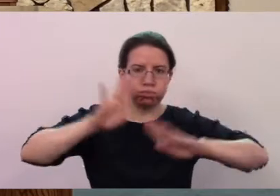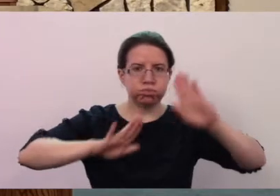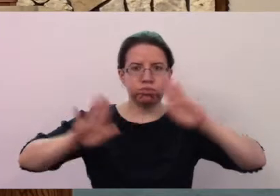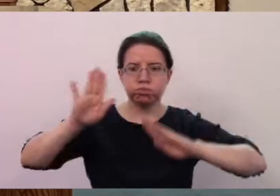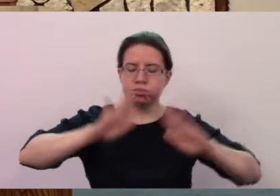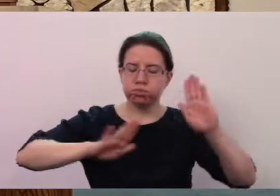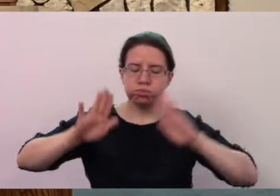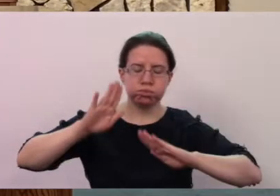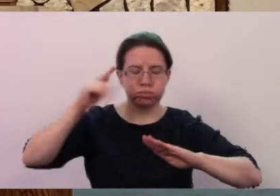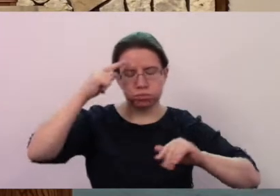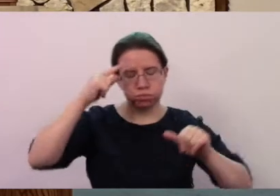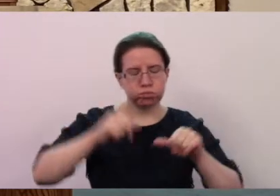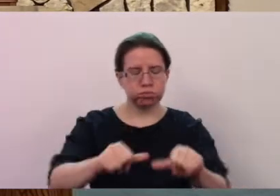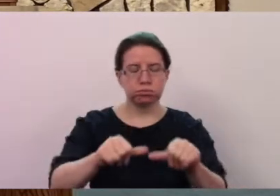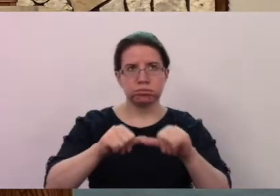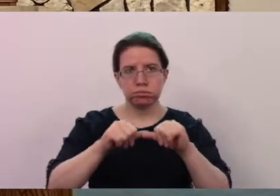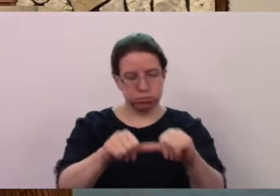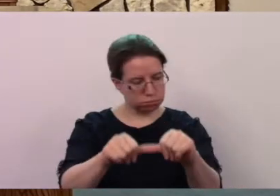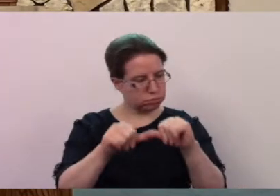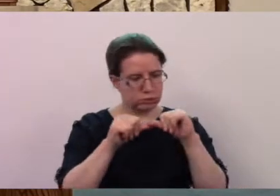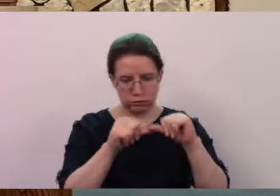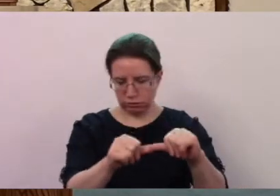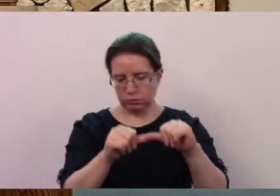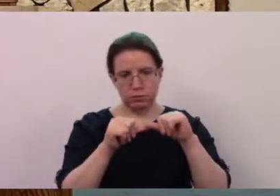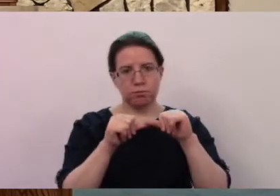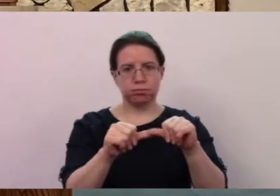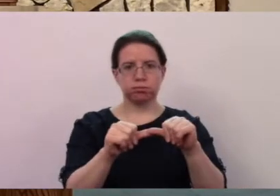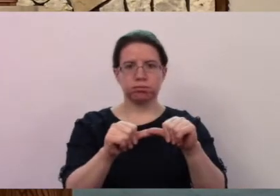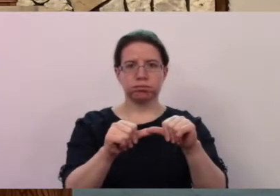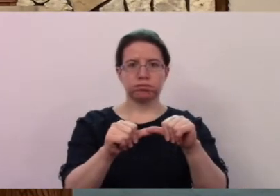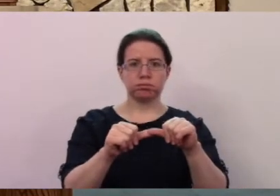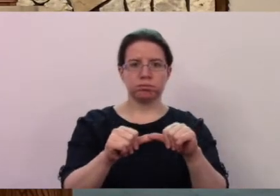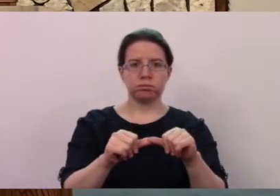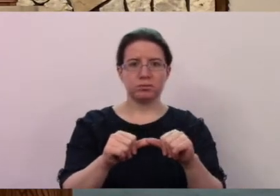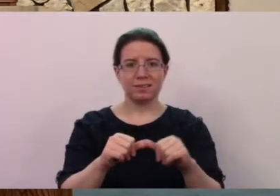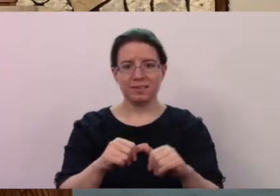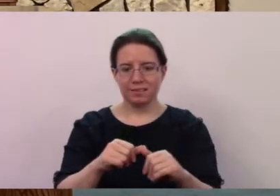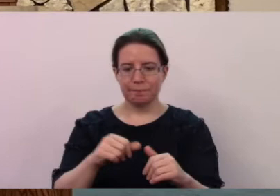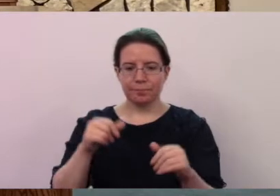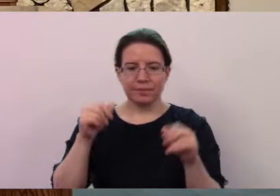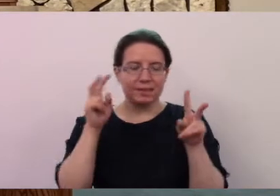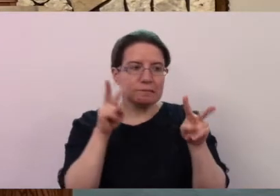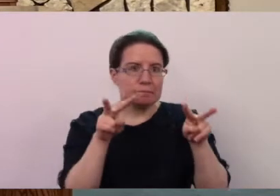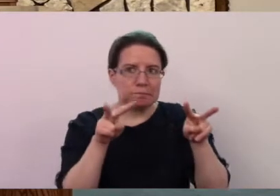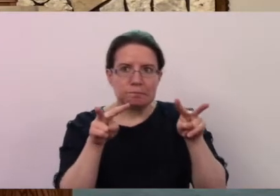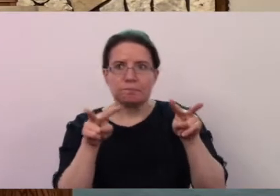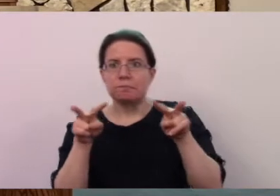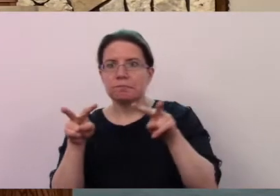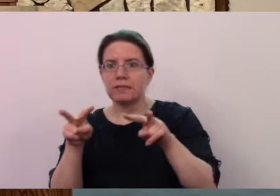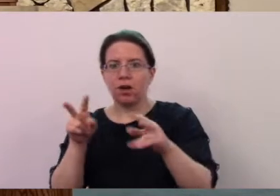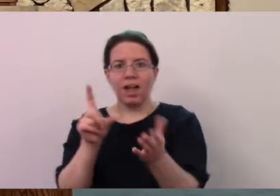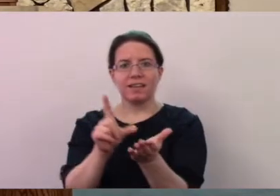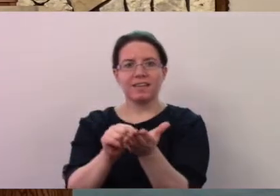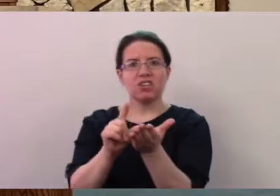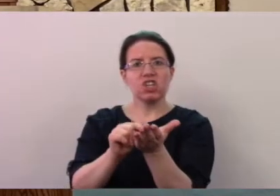thinking continually on it. And yeah. What are they seeing and hearing on the news? All of these